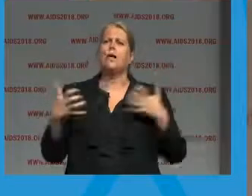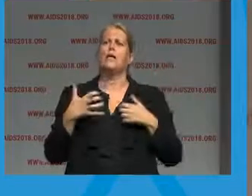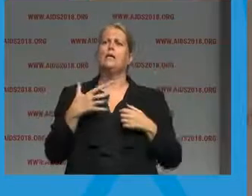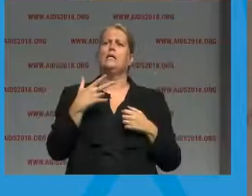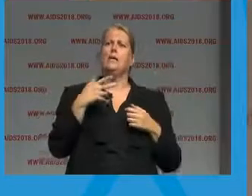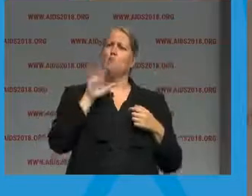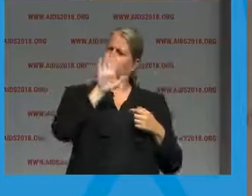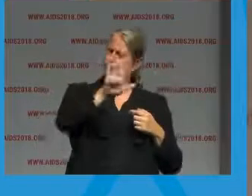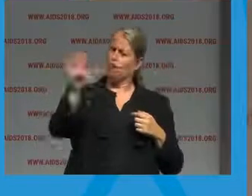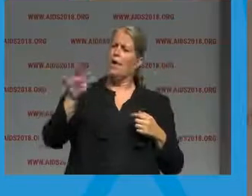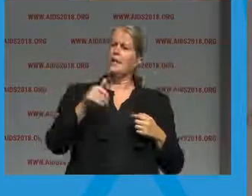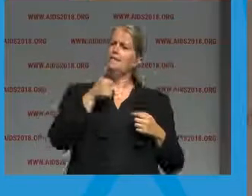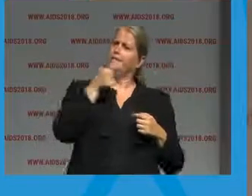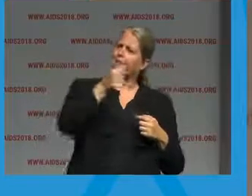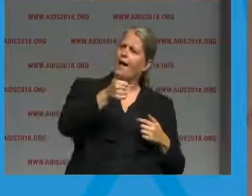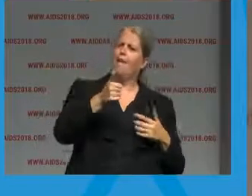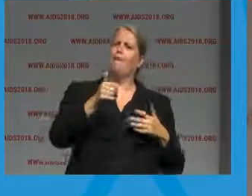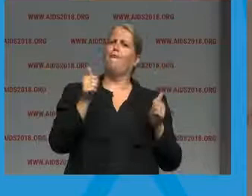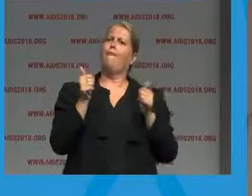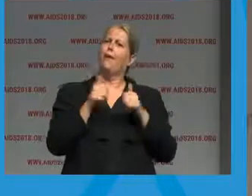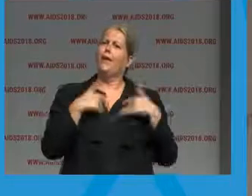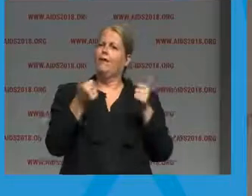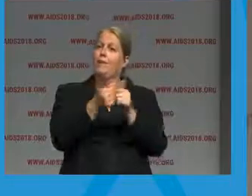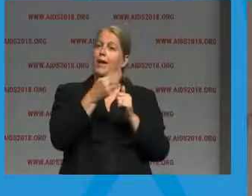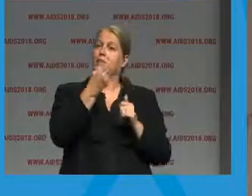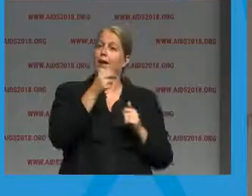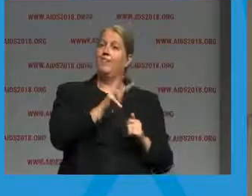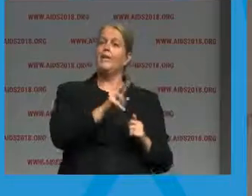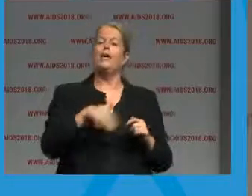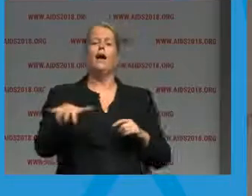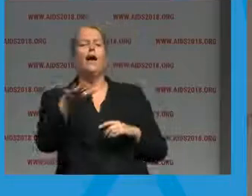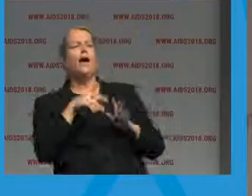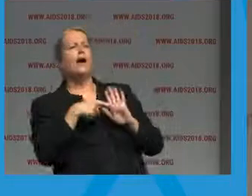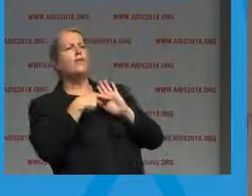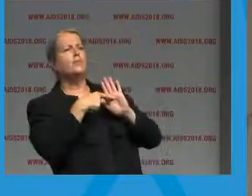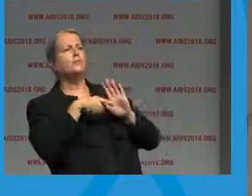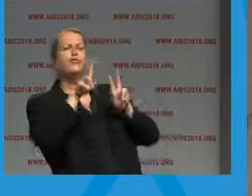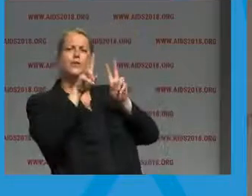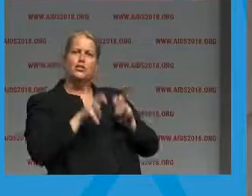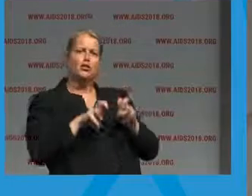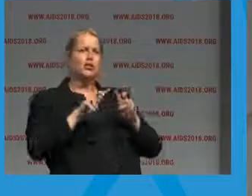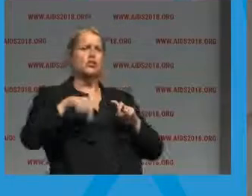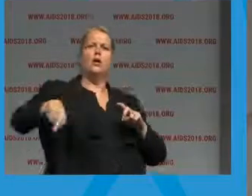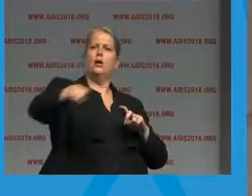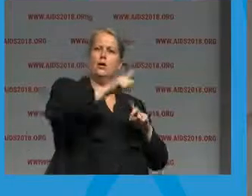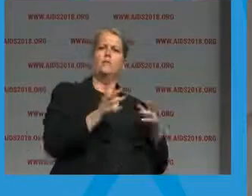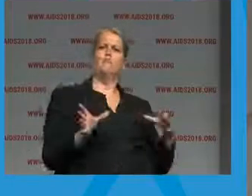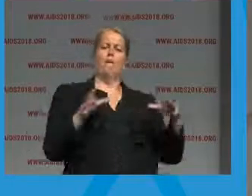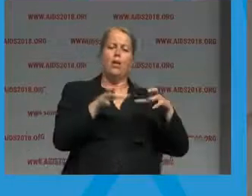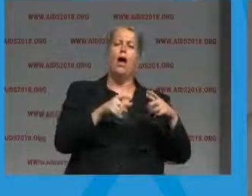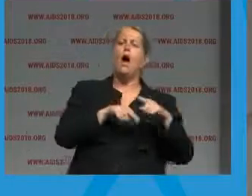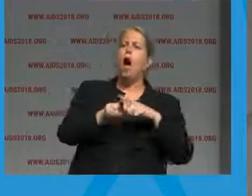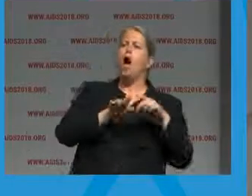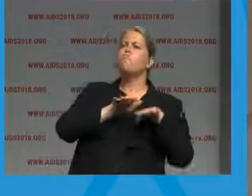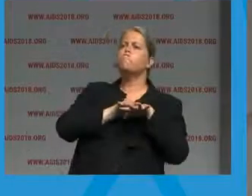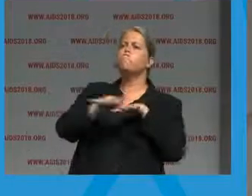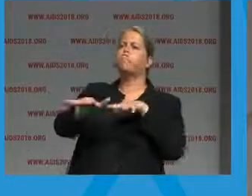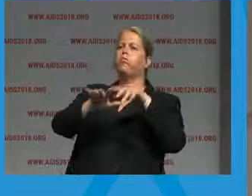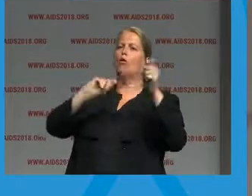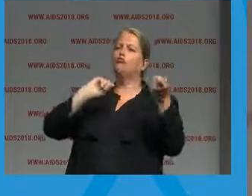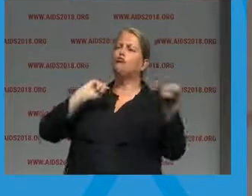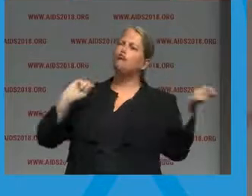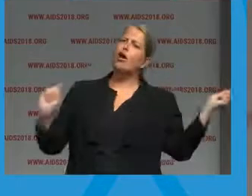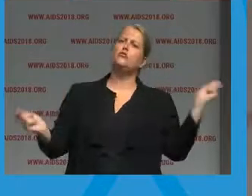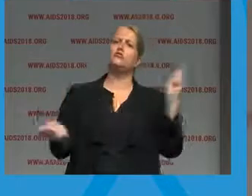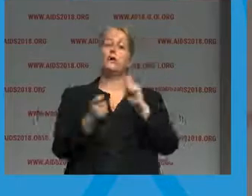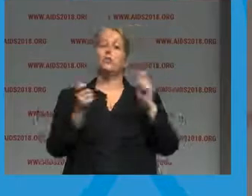themselves, government officials, civil society representatives, researchers that helped shape a radical transformation in the global fight